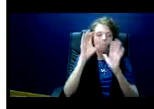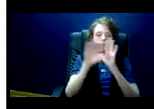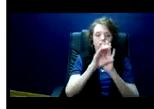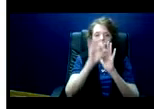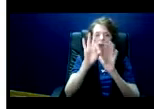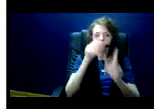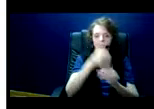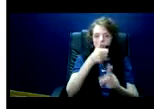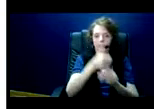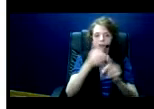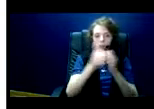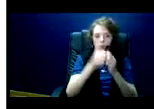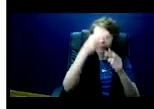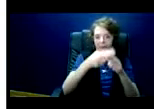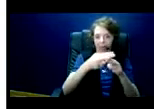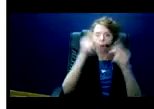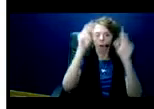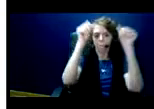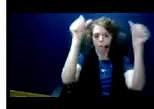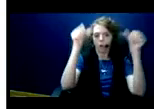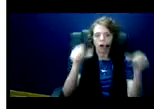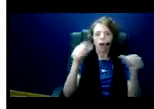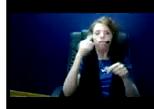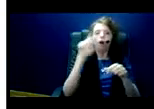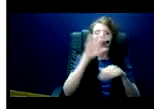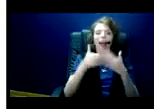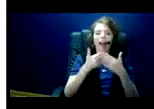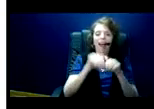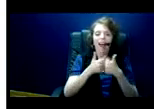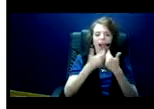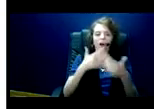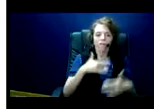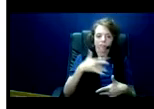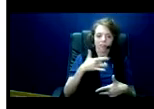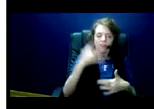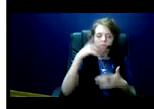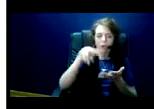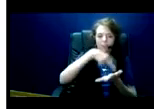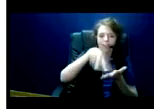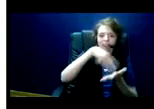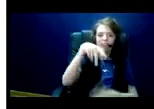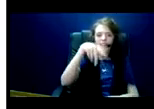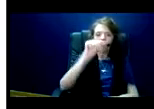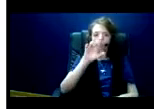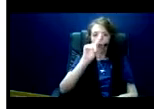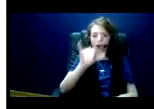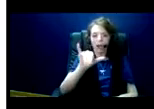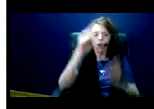name, and they get to put it up on a board for how they're feeling. They do this during our dance party welcome moment. And it's a great diagnostic tool for our teaching